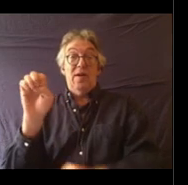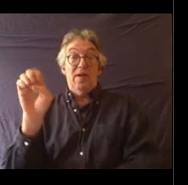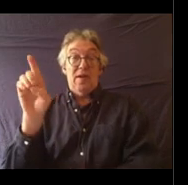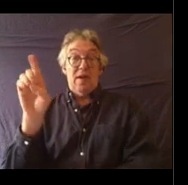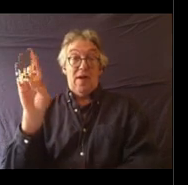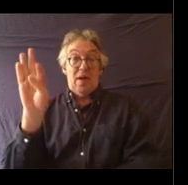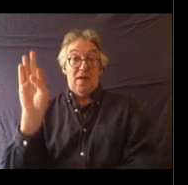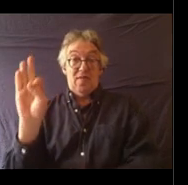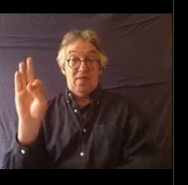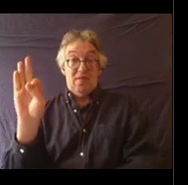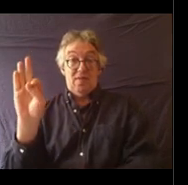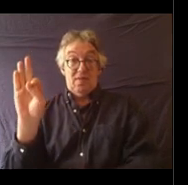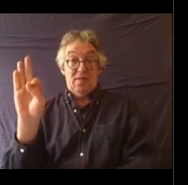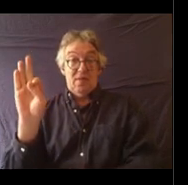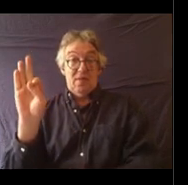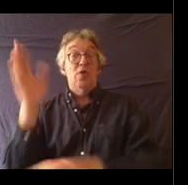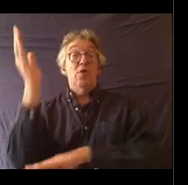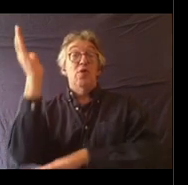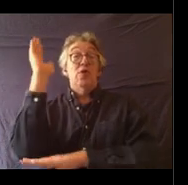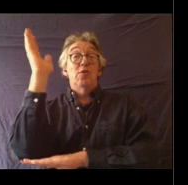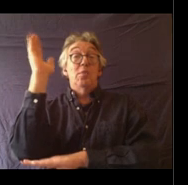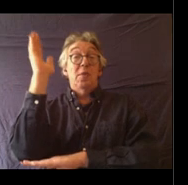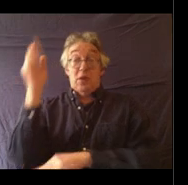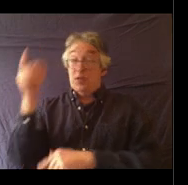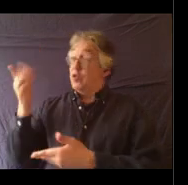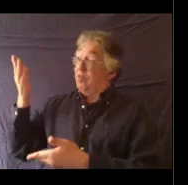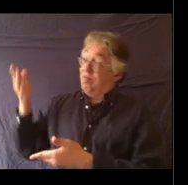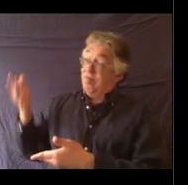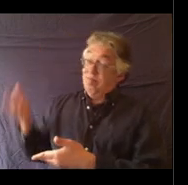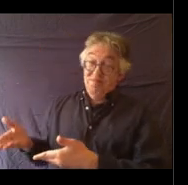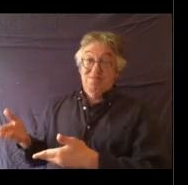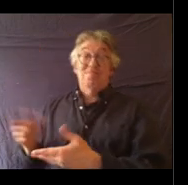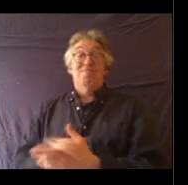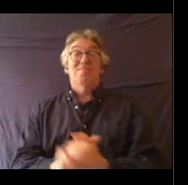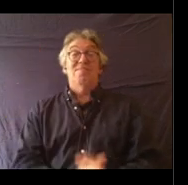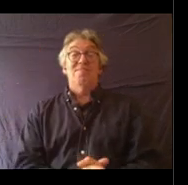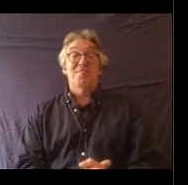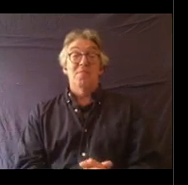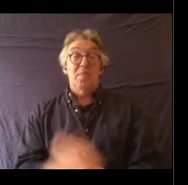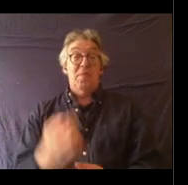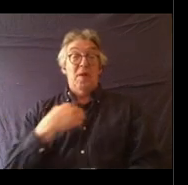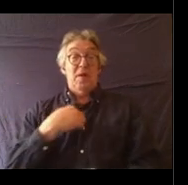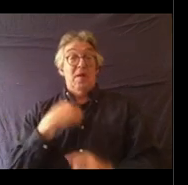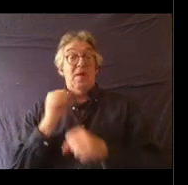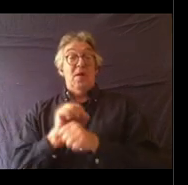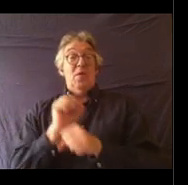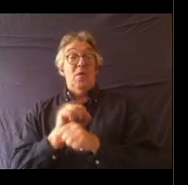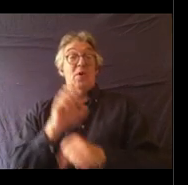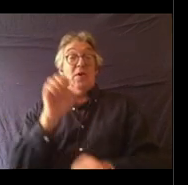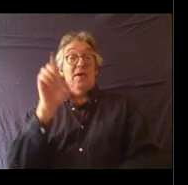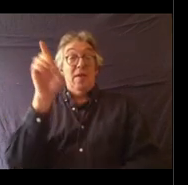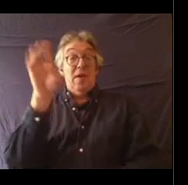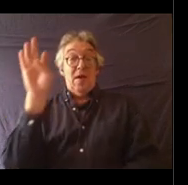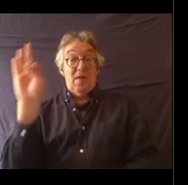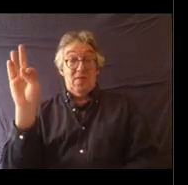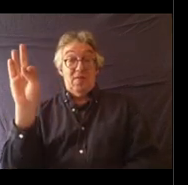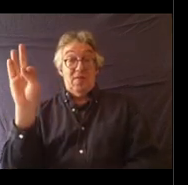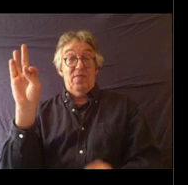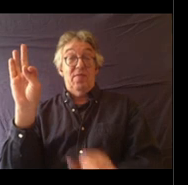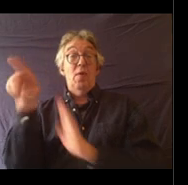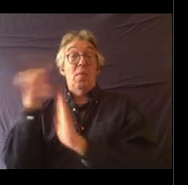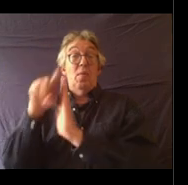next slide, please. So I am the moderator, as you can see, I work here at EDF as policy coordinator. And then we have